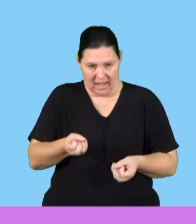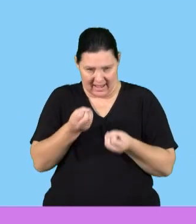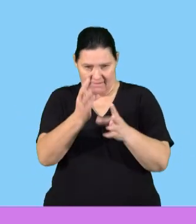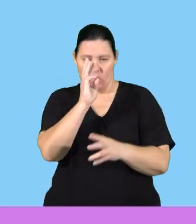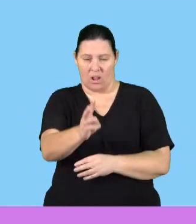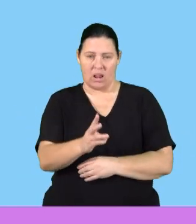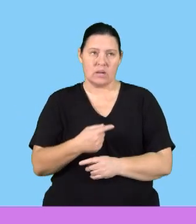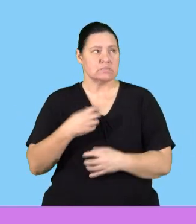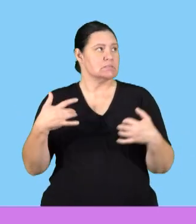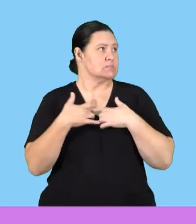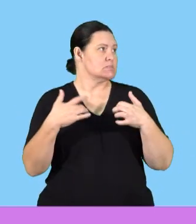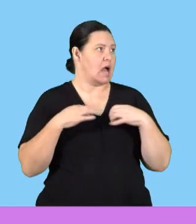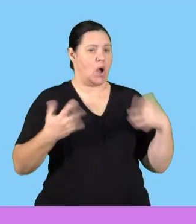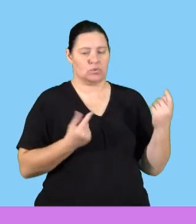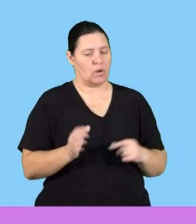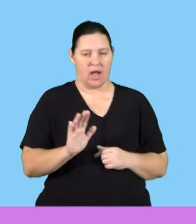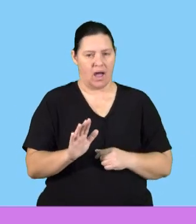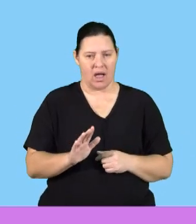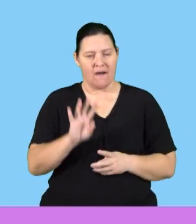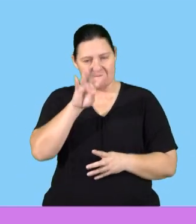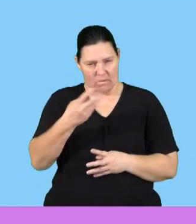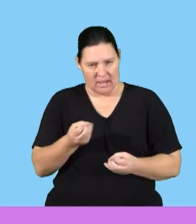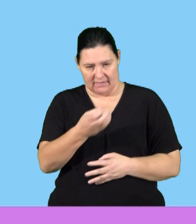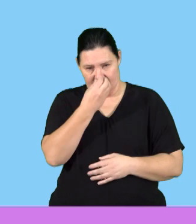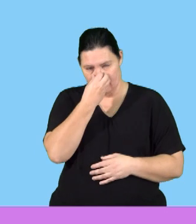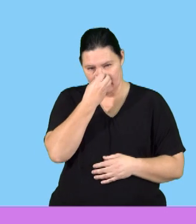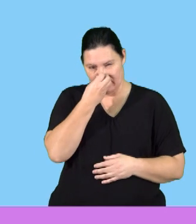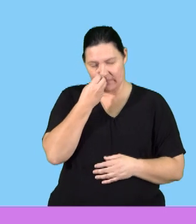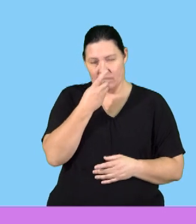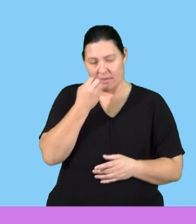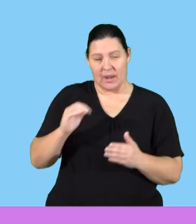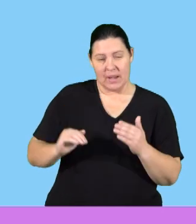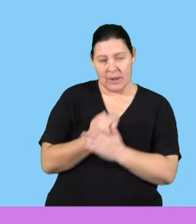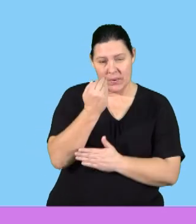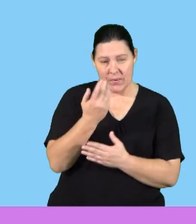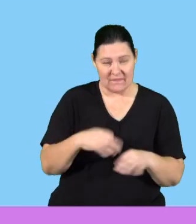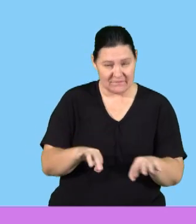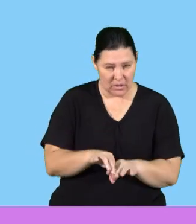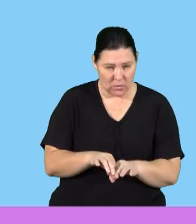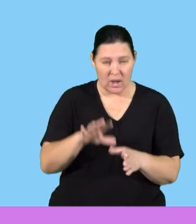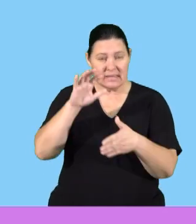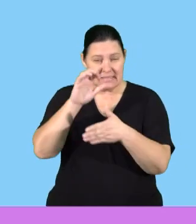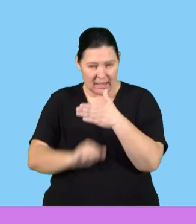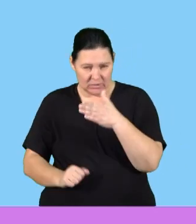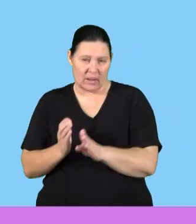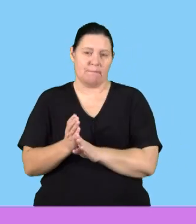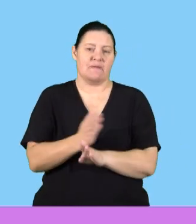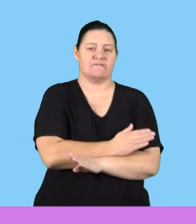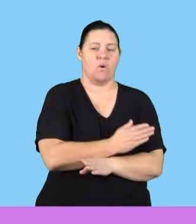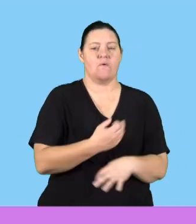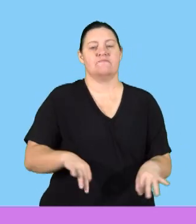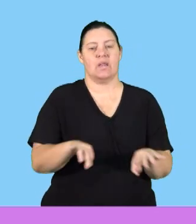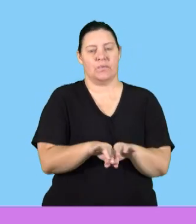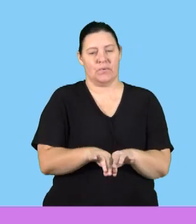will be given to you. You don't have to worry. But what is key, we always take the new value, we subtract the